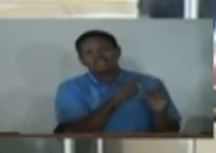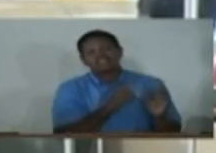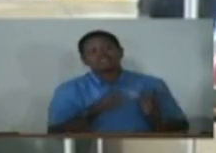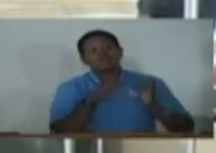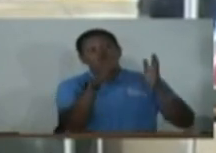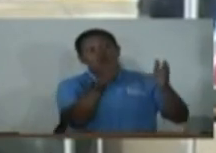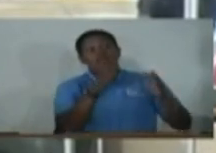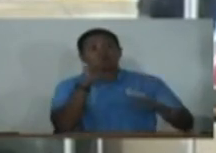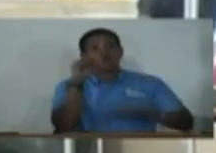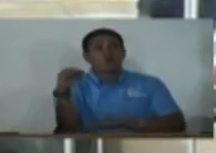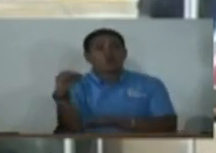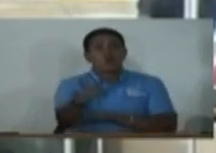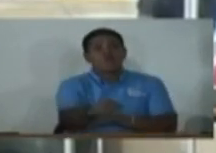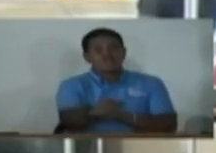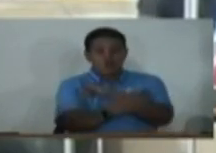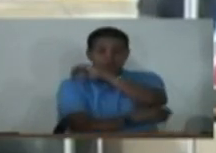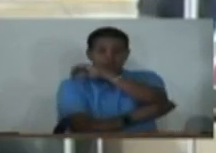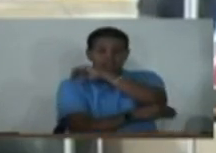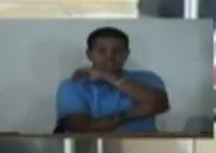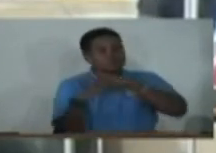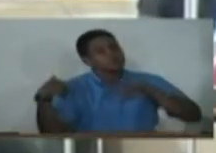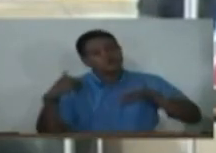to overcome poverty.